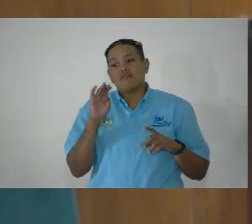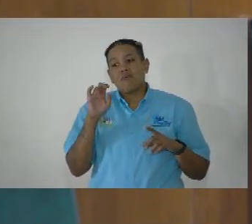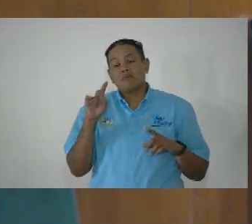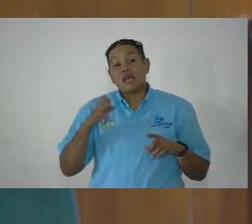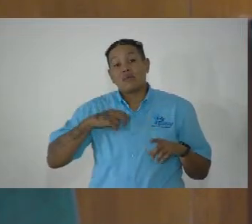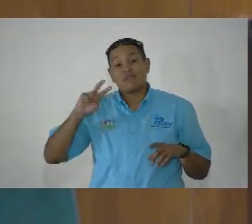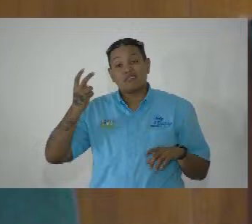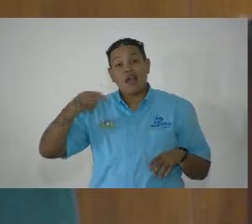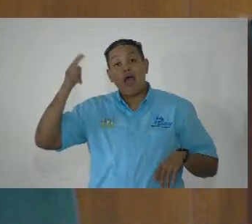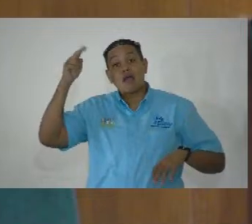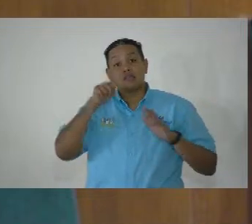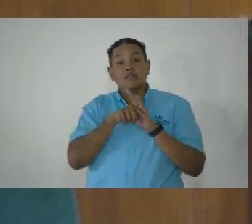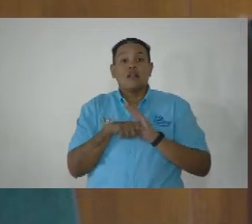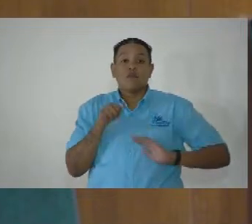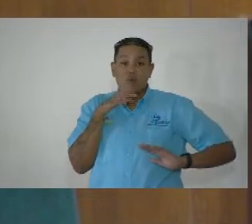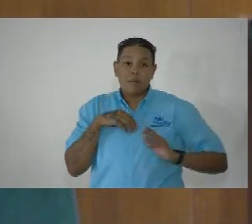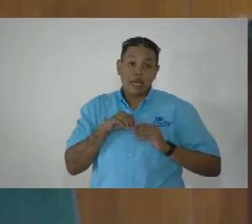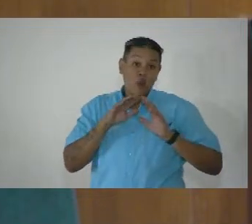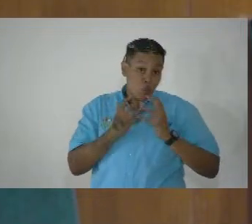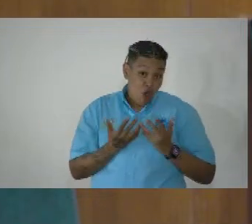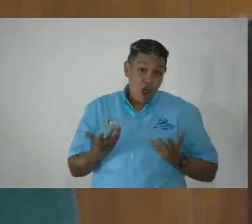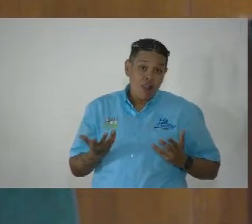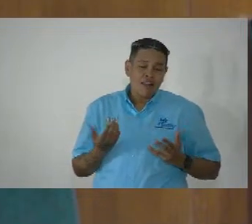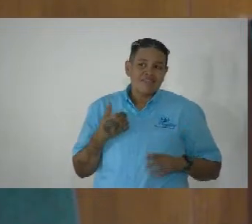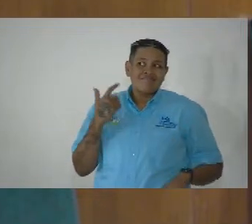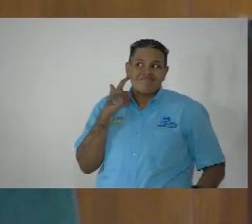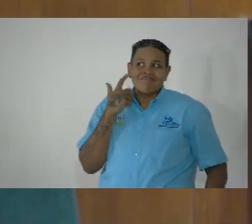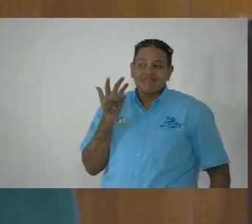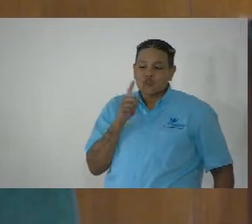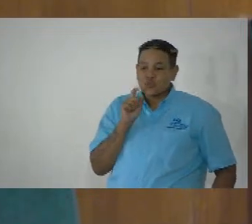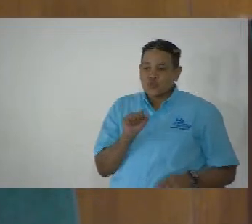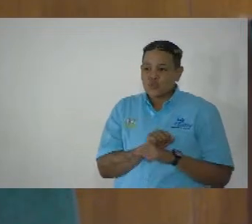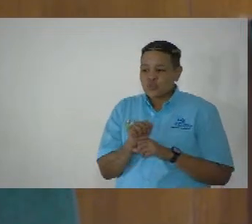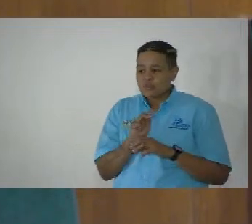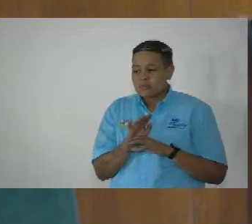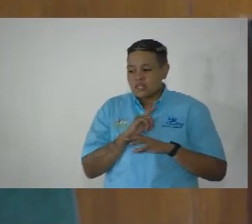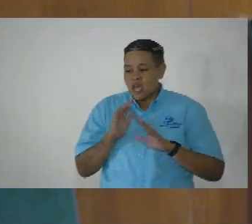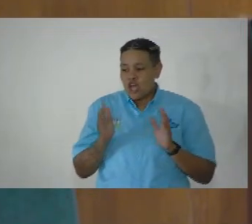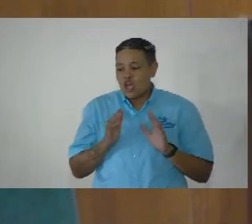true. And so, Minister, I urge you